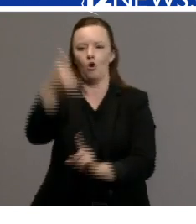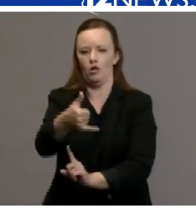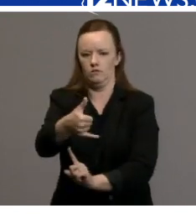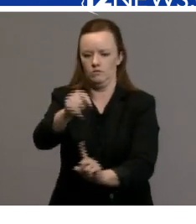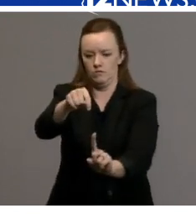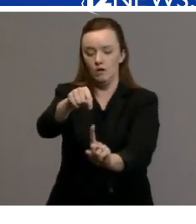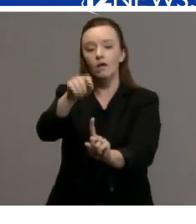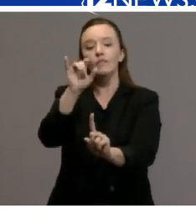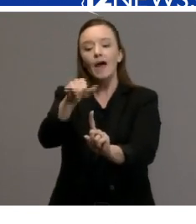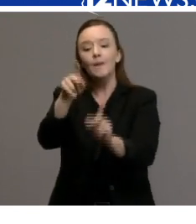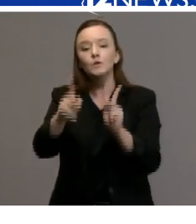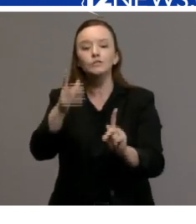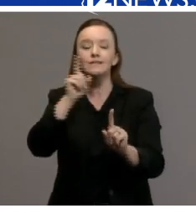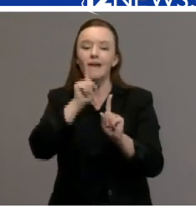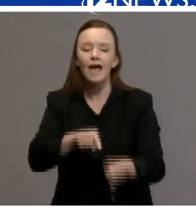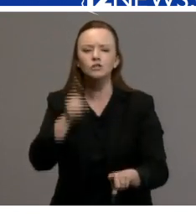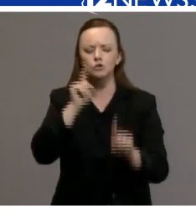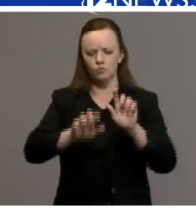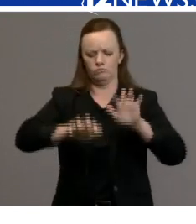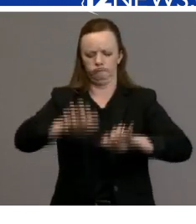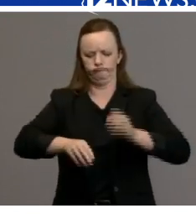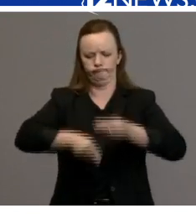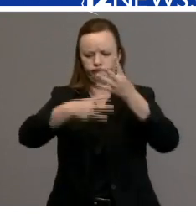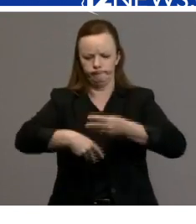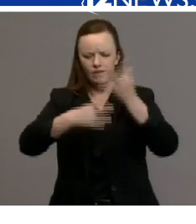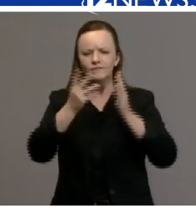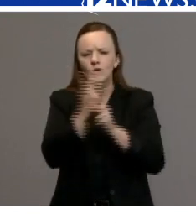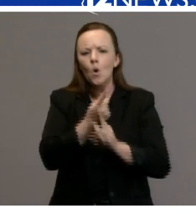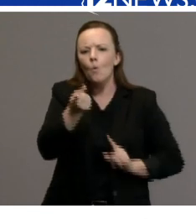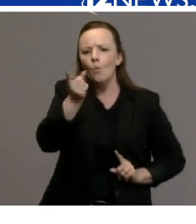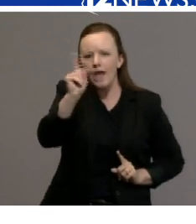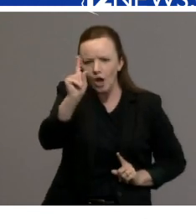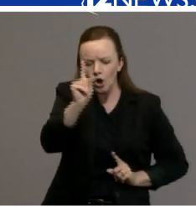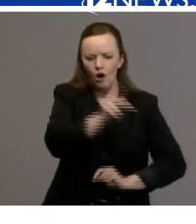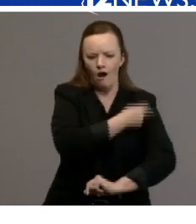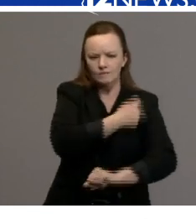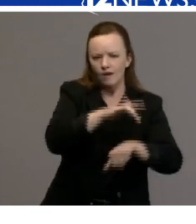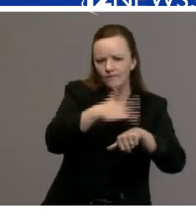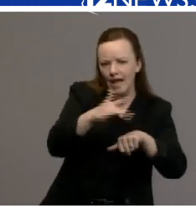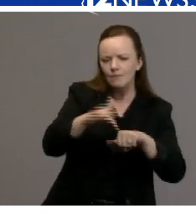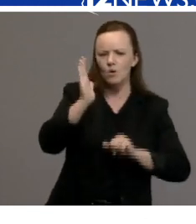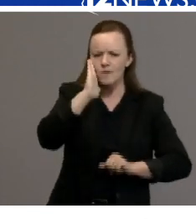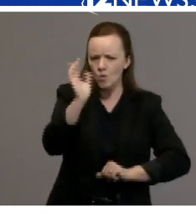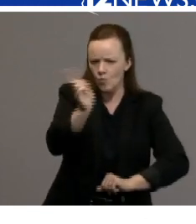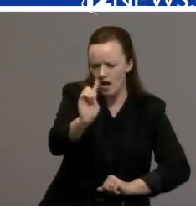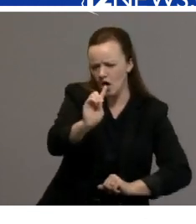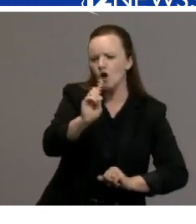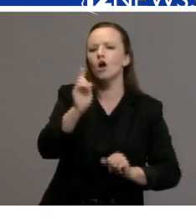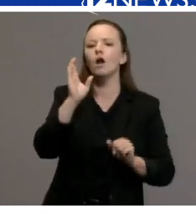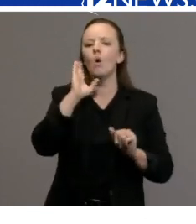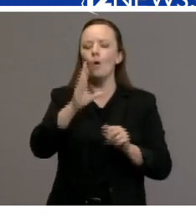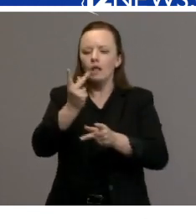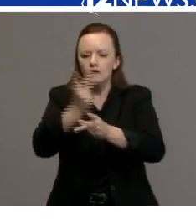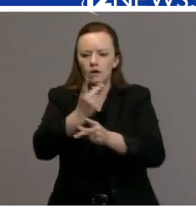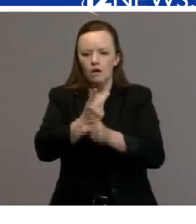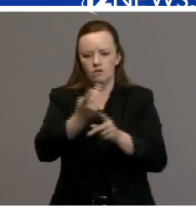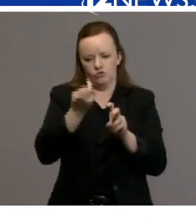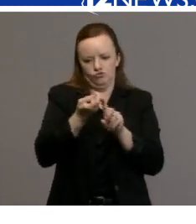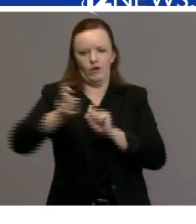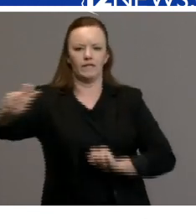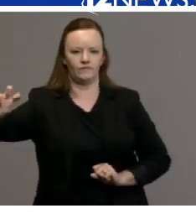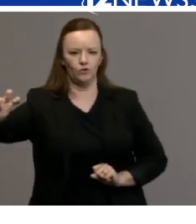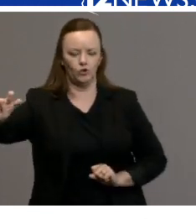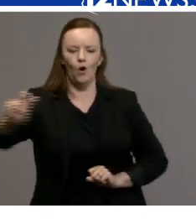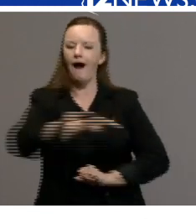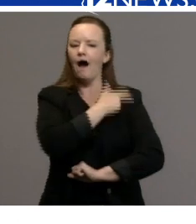the available care is, and actually facilitate that transfer, taking that off of the hospital's responsibility so that they can go